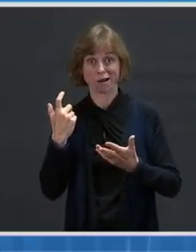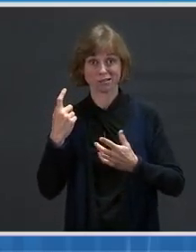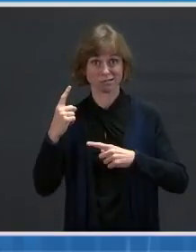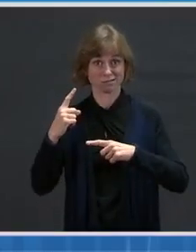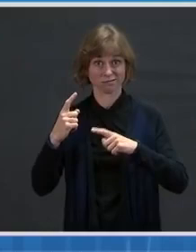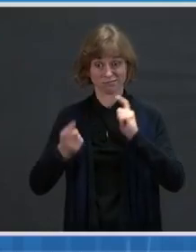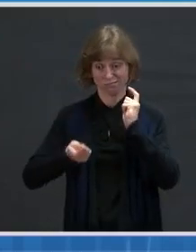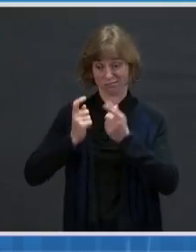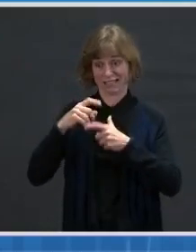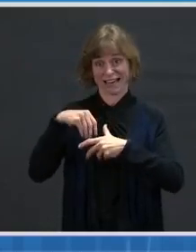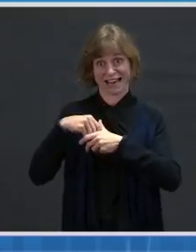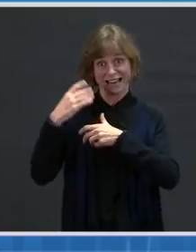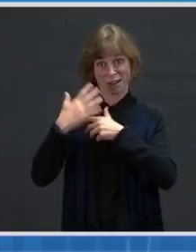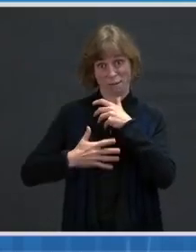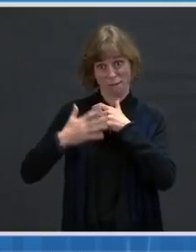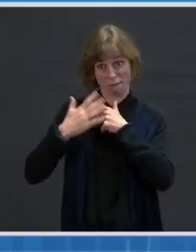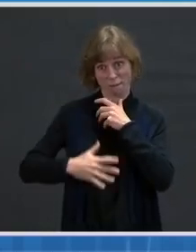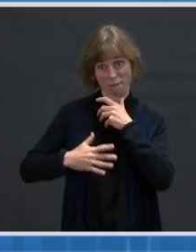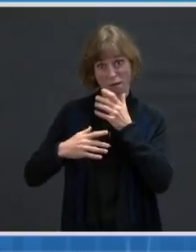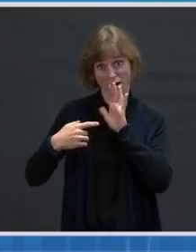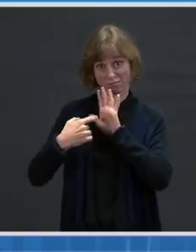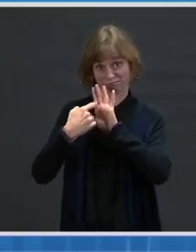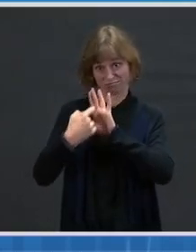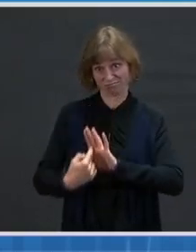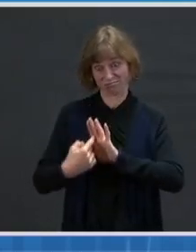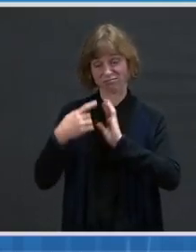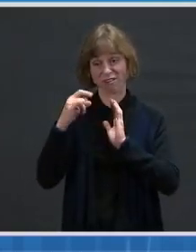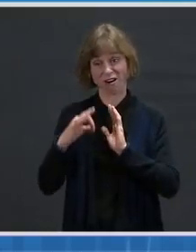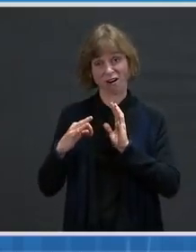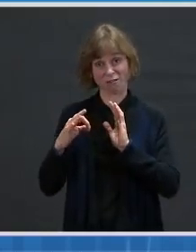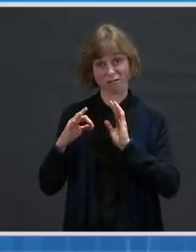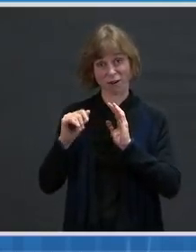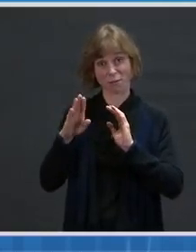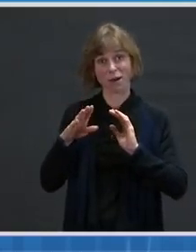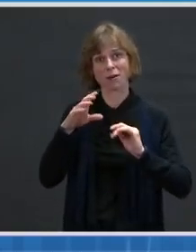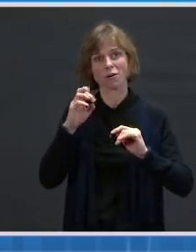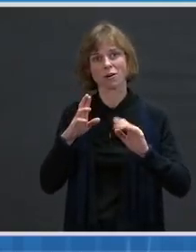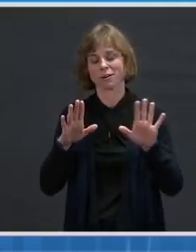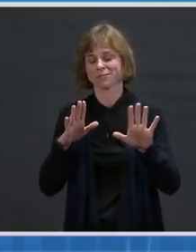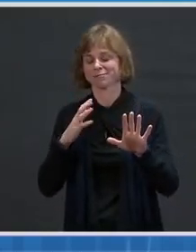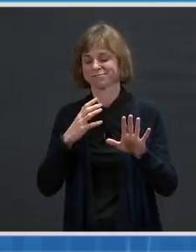titer of antibody in various plasma